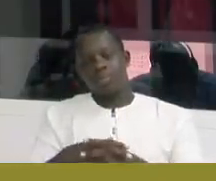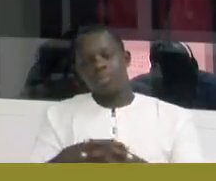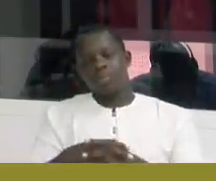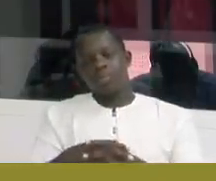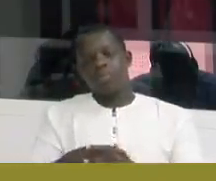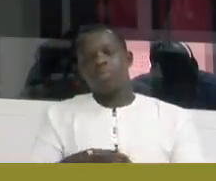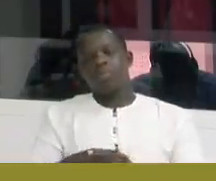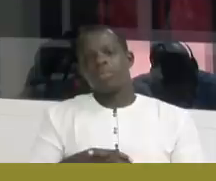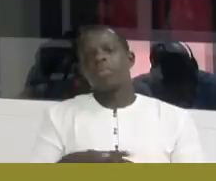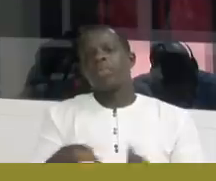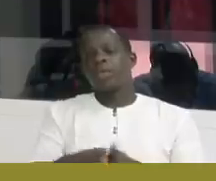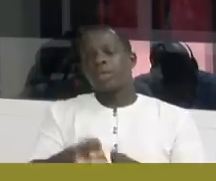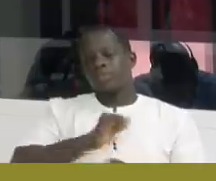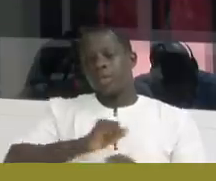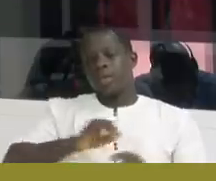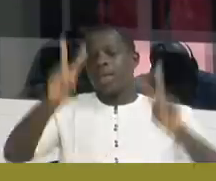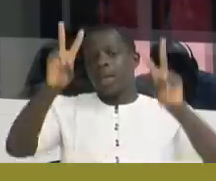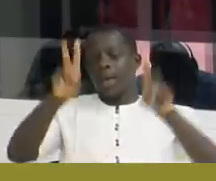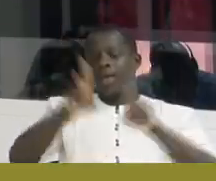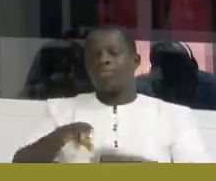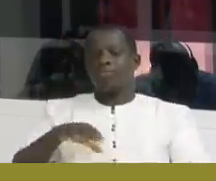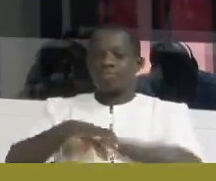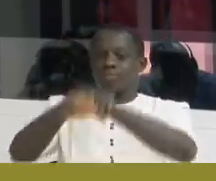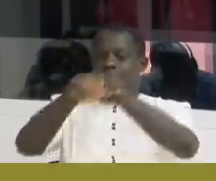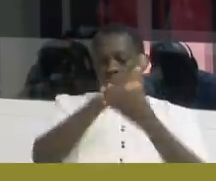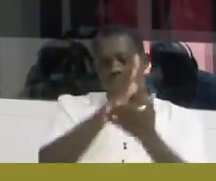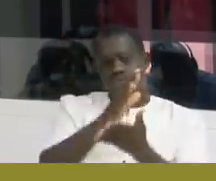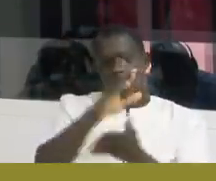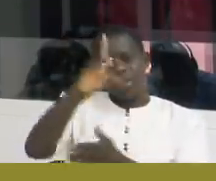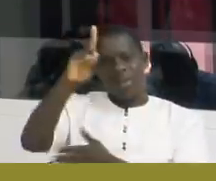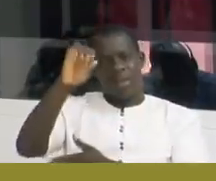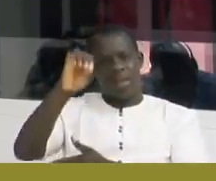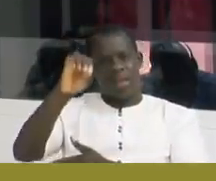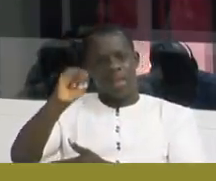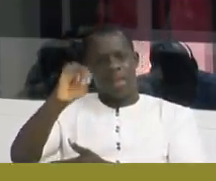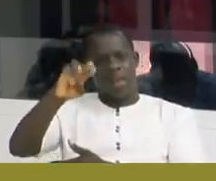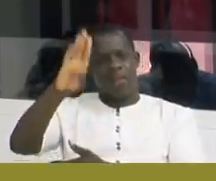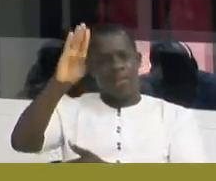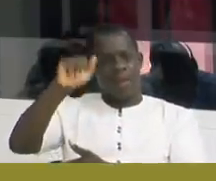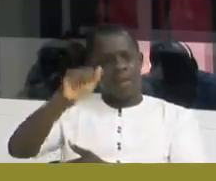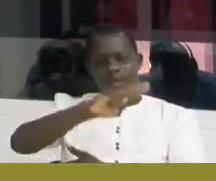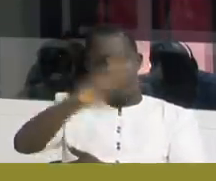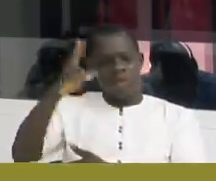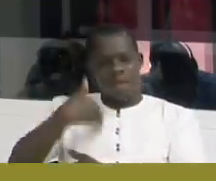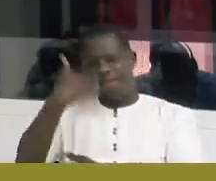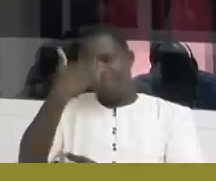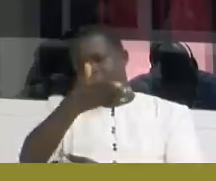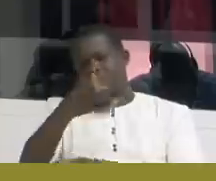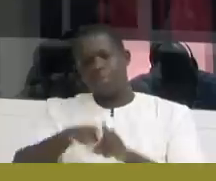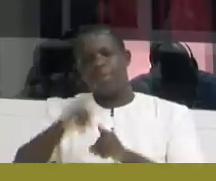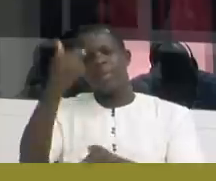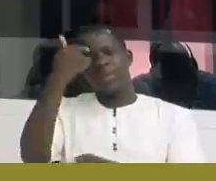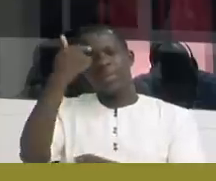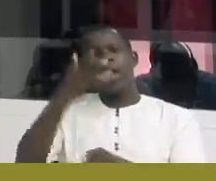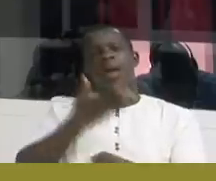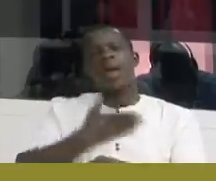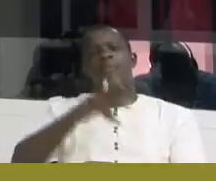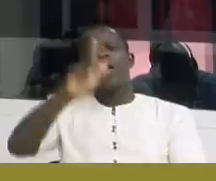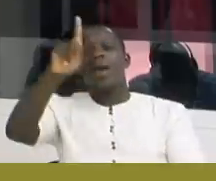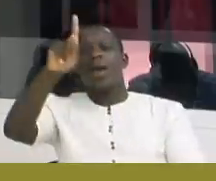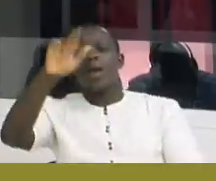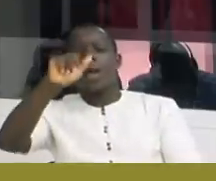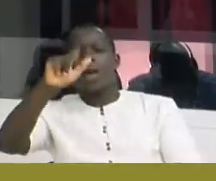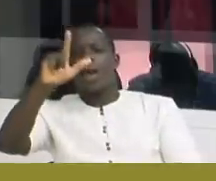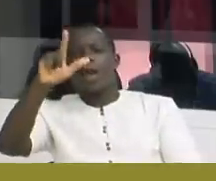He took me. In fact, Dembanjai was not even there. But what he did, he took me, I think there was Khalifa Bajinka and